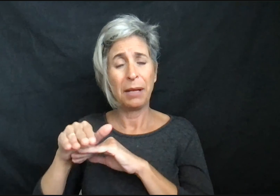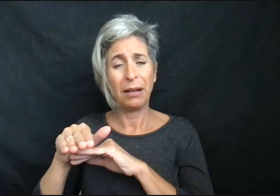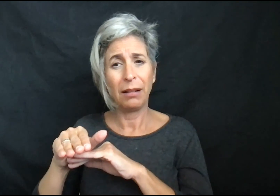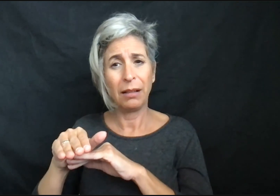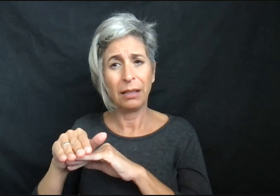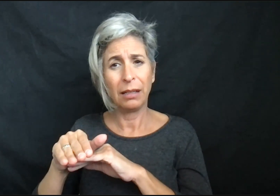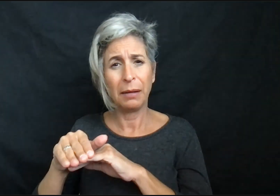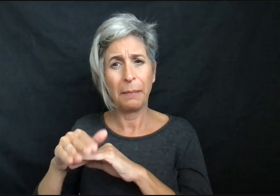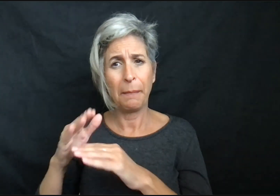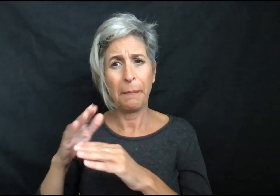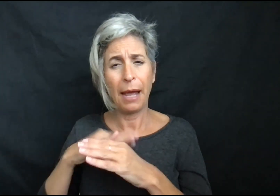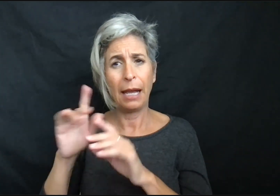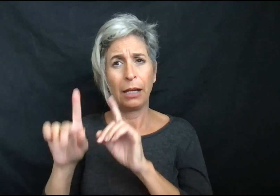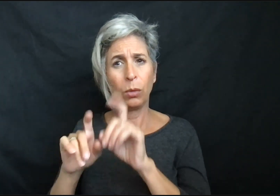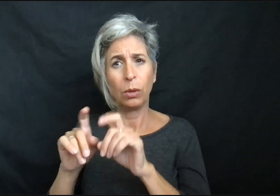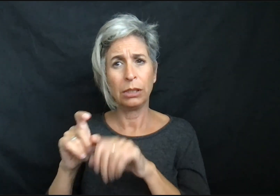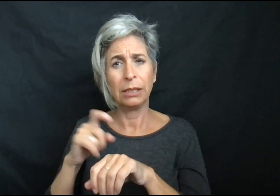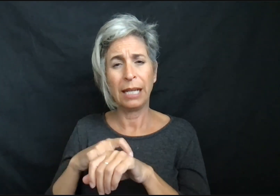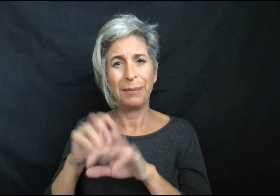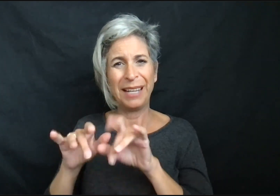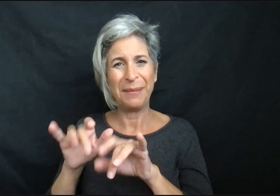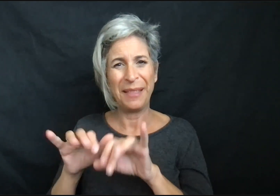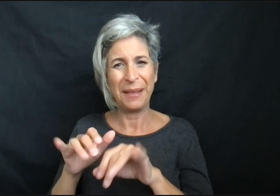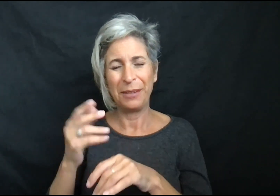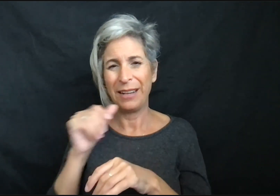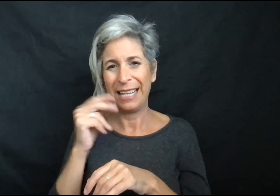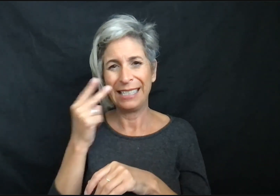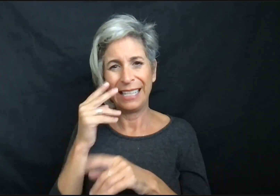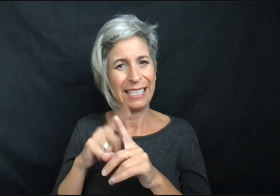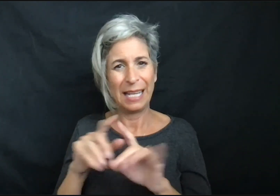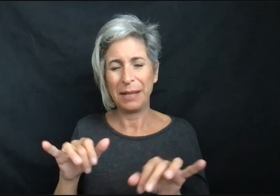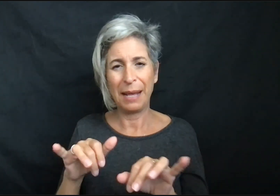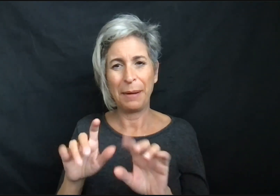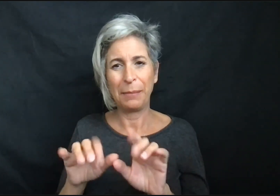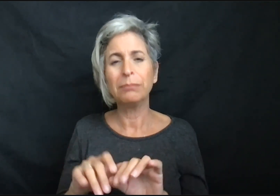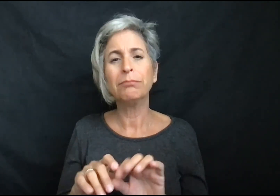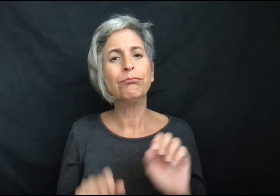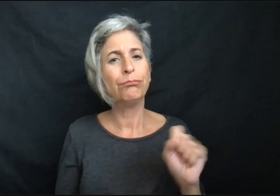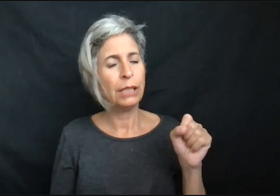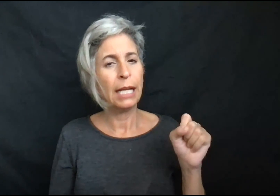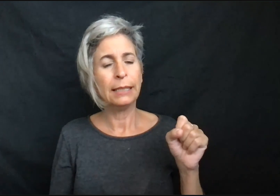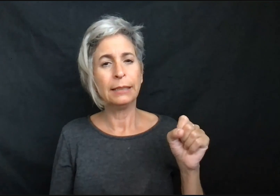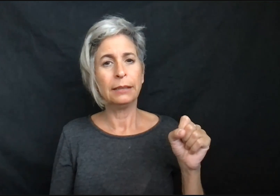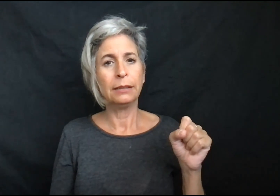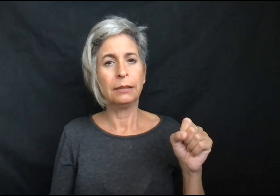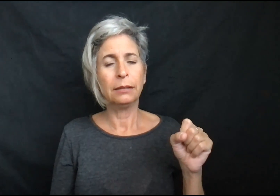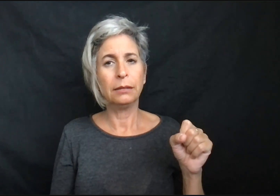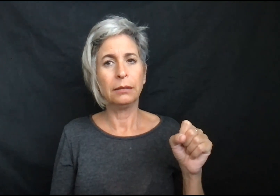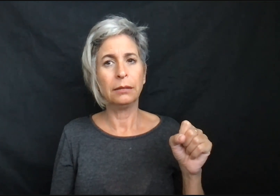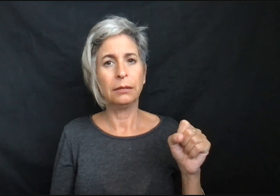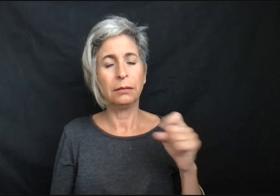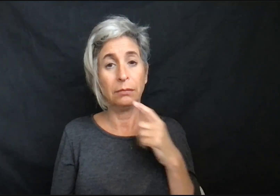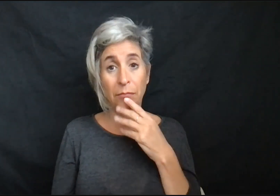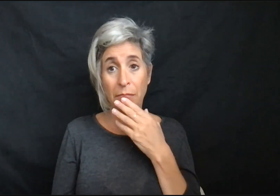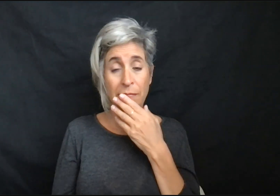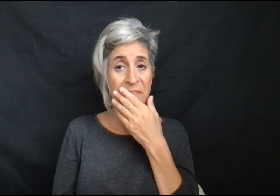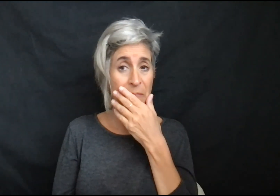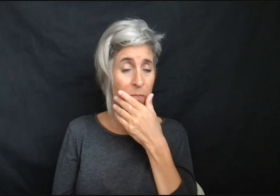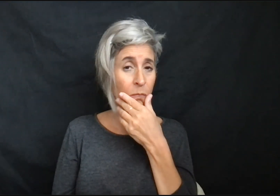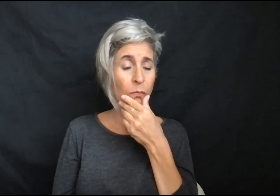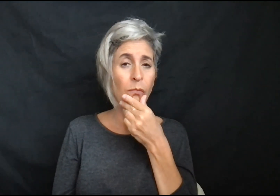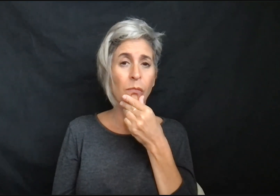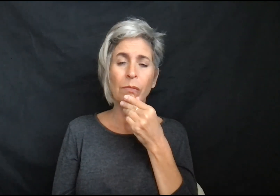question in time as I'm typing them. Okay. Then You yeah, can ask them here now that you're unmuted, I suppose, if it's sign following.